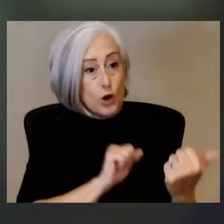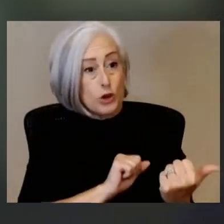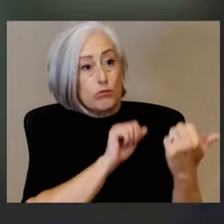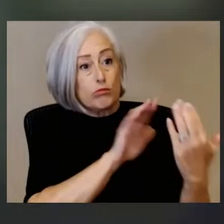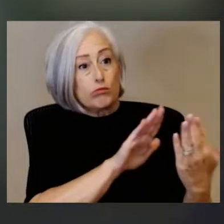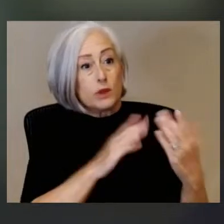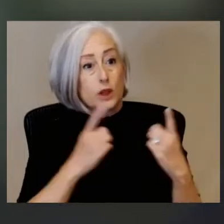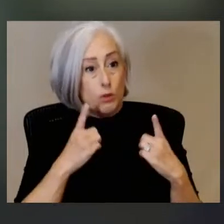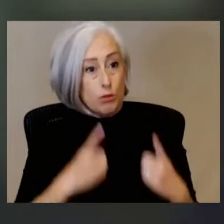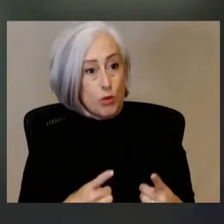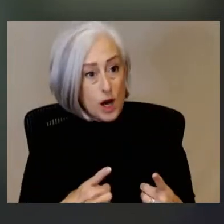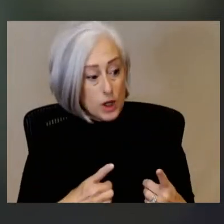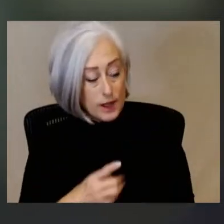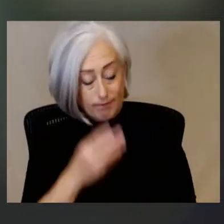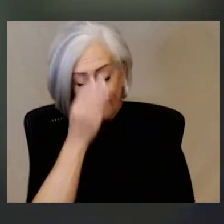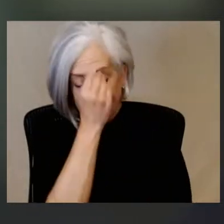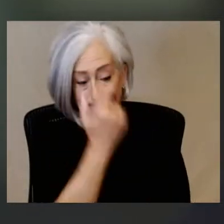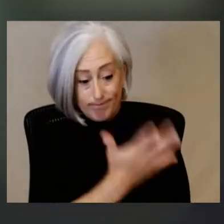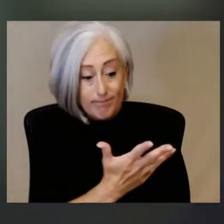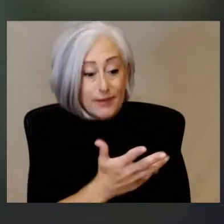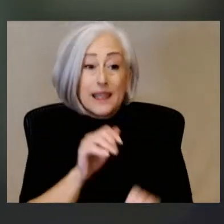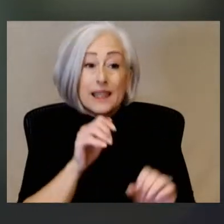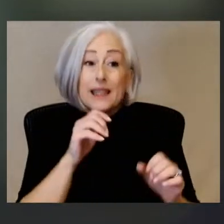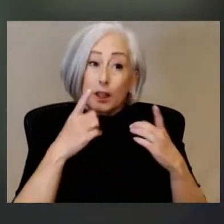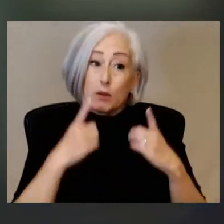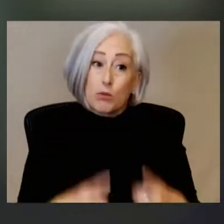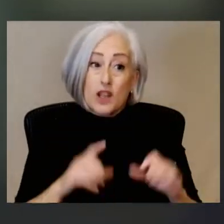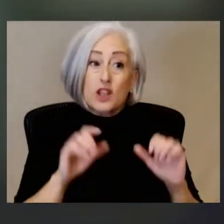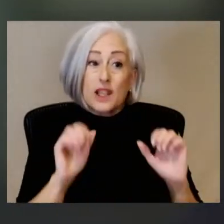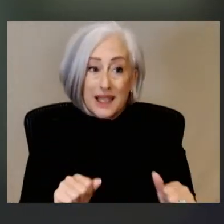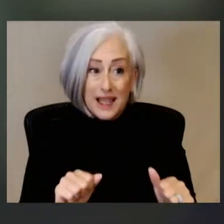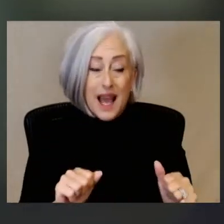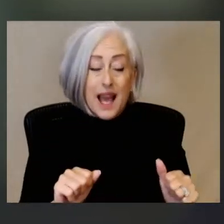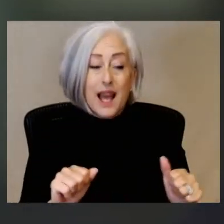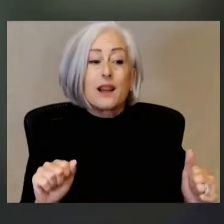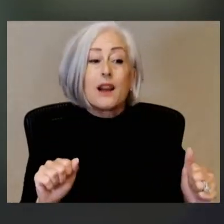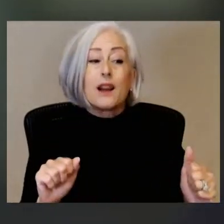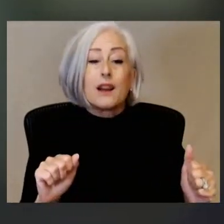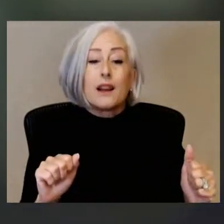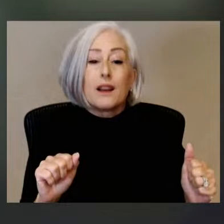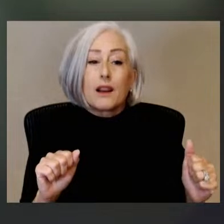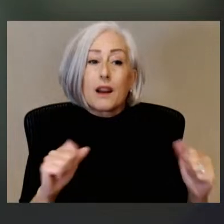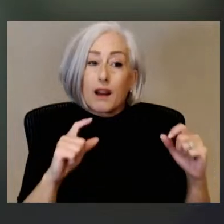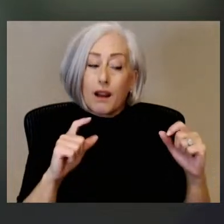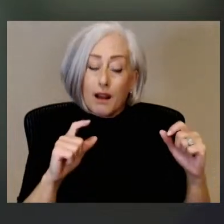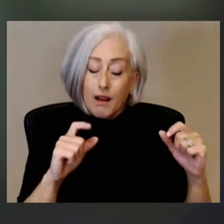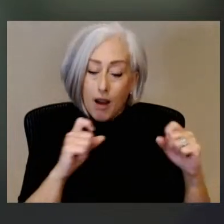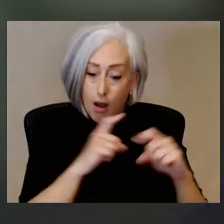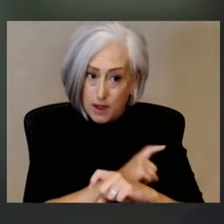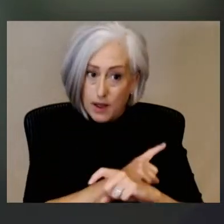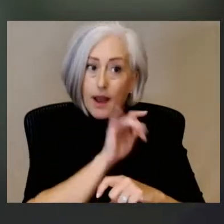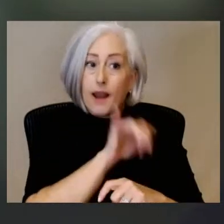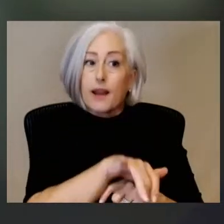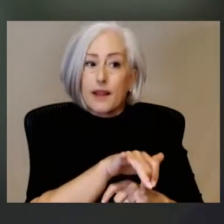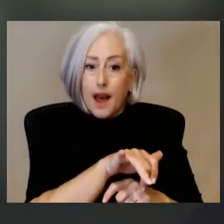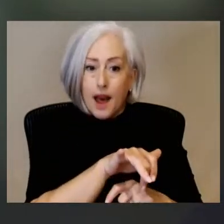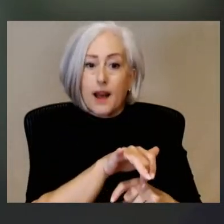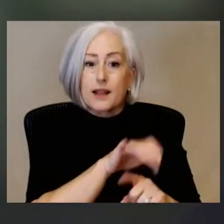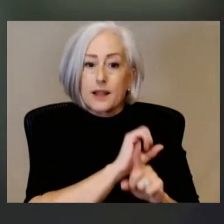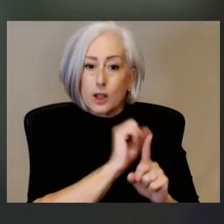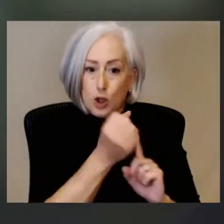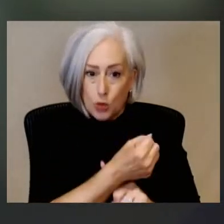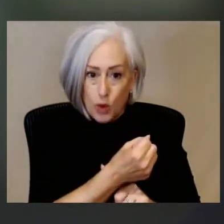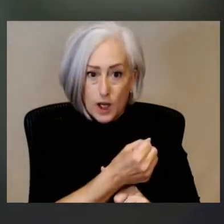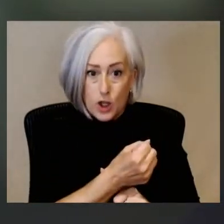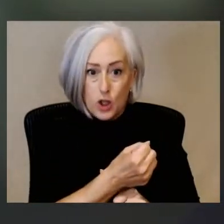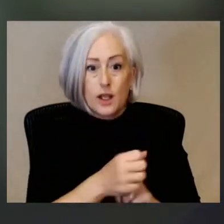let people know that depression can complicate the picture, can present as worsening when really it is